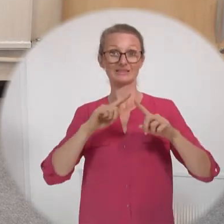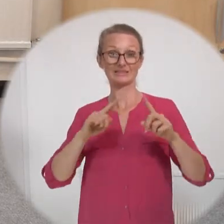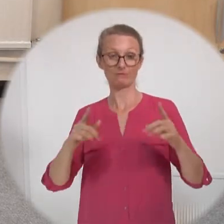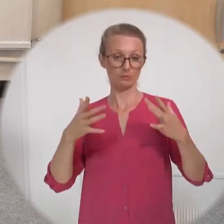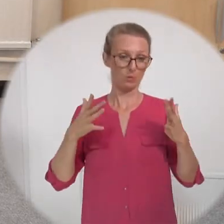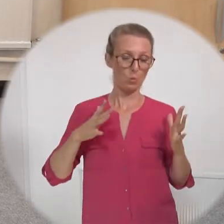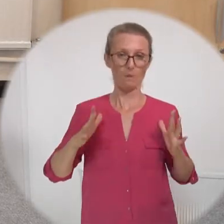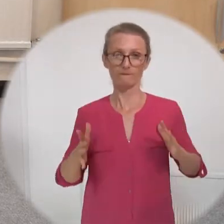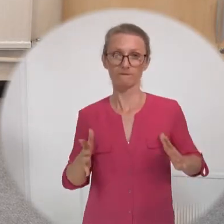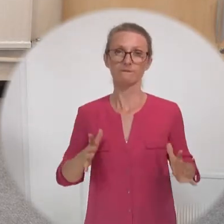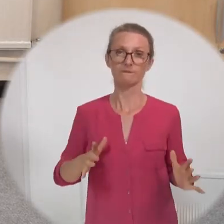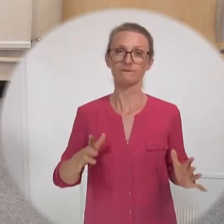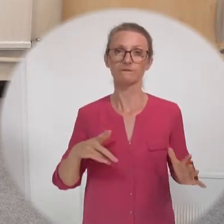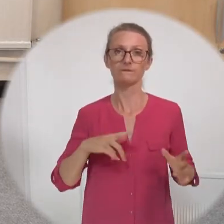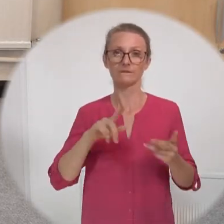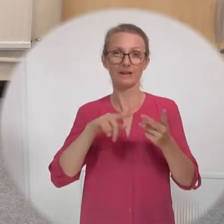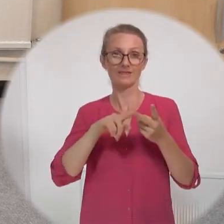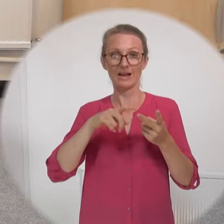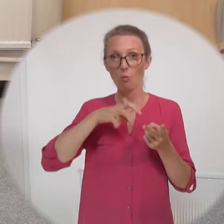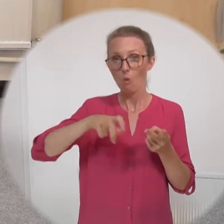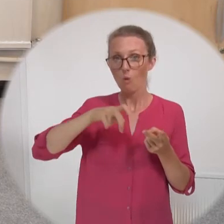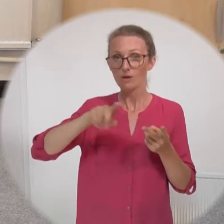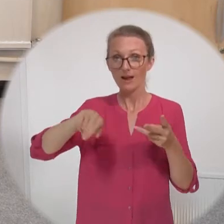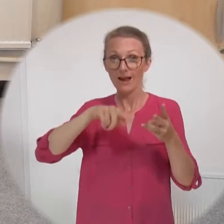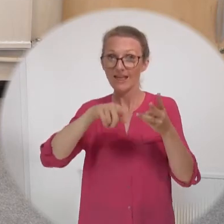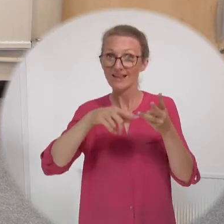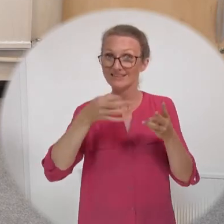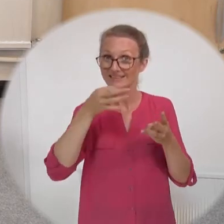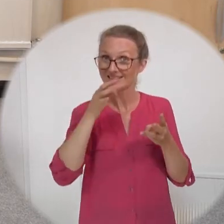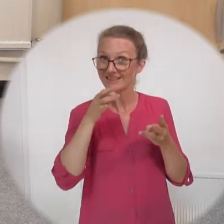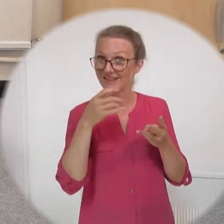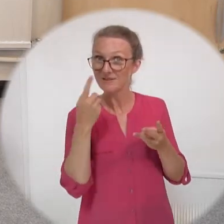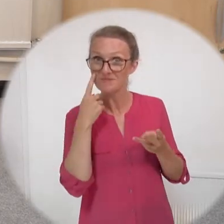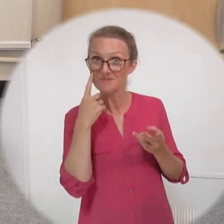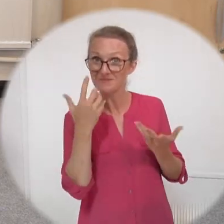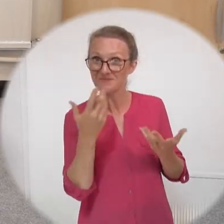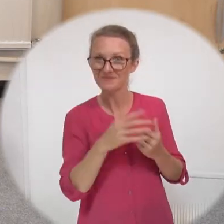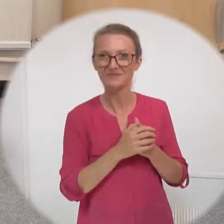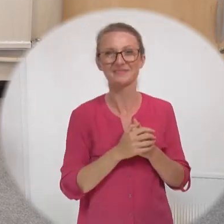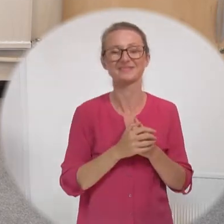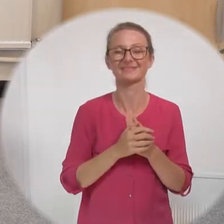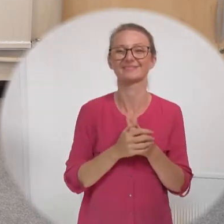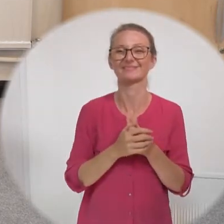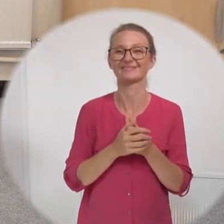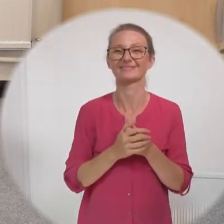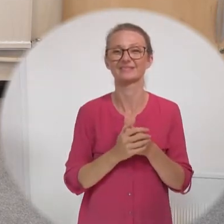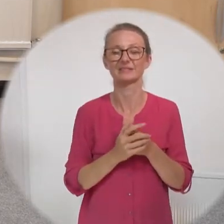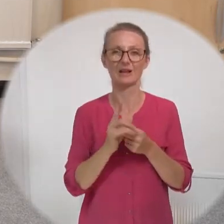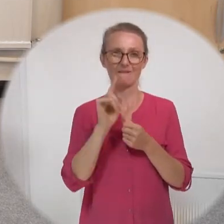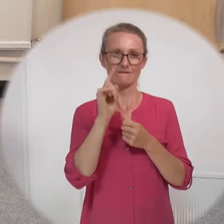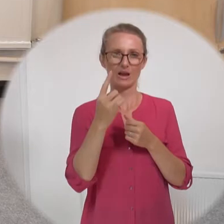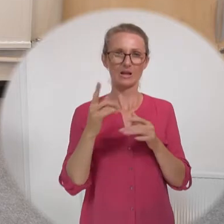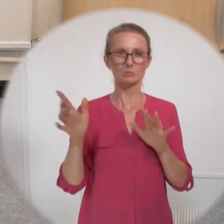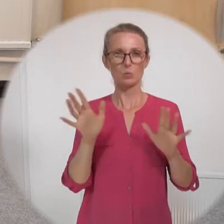of walking, and then we'll all go and have a cup of tea, I hope. So, here we go. So this is the first movement, movement